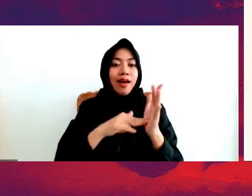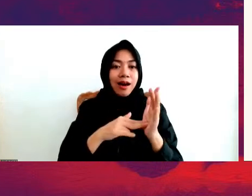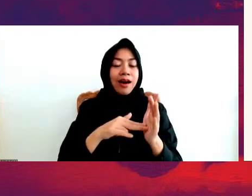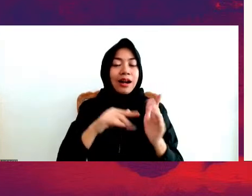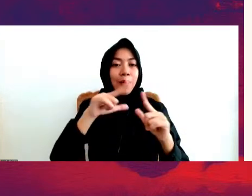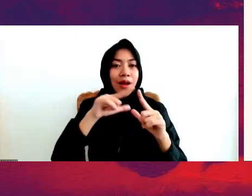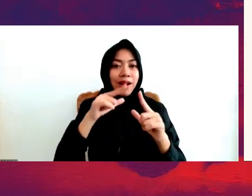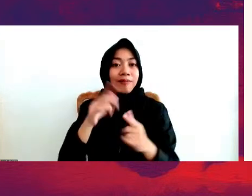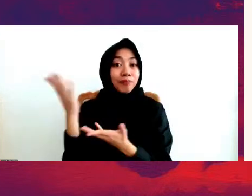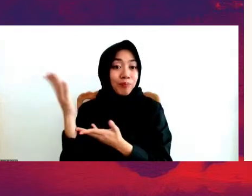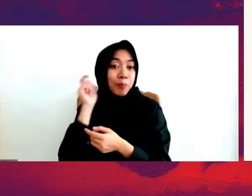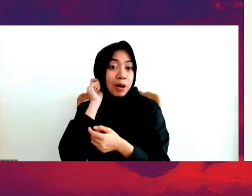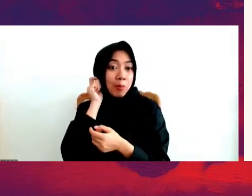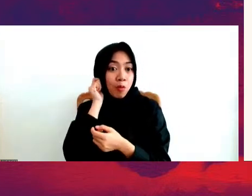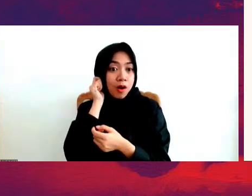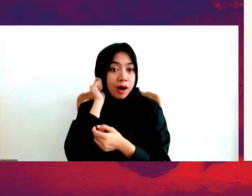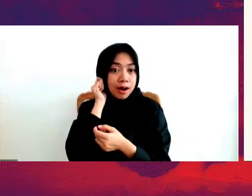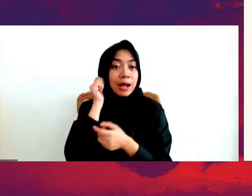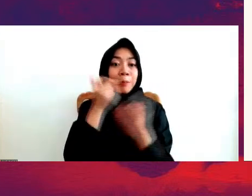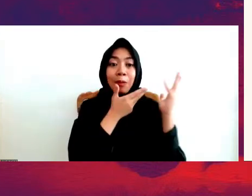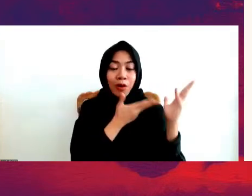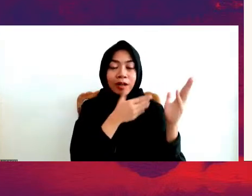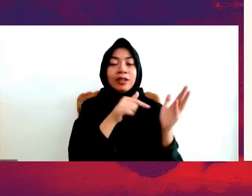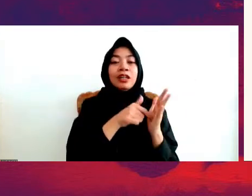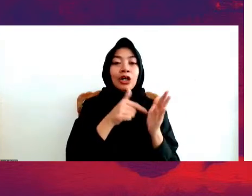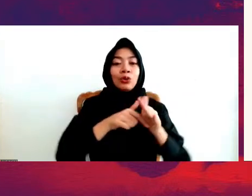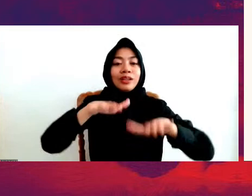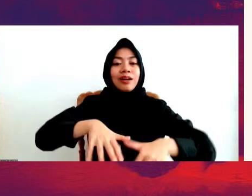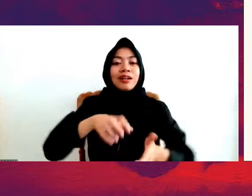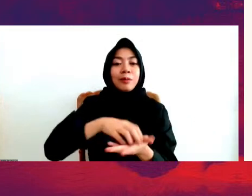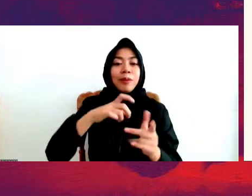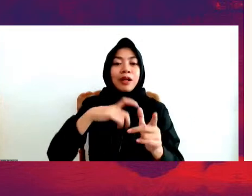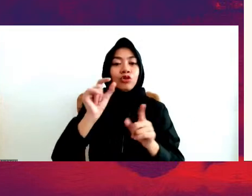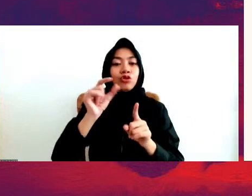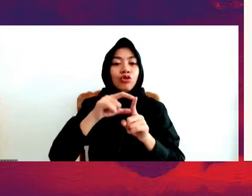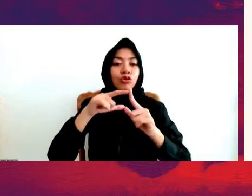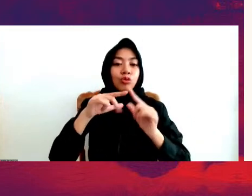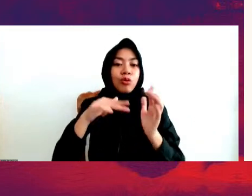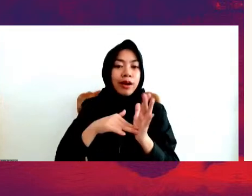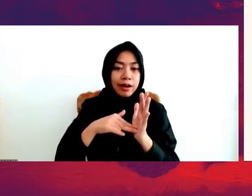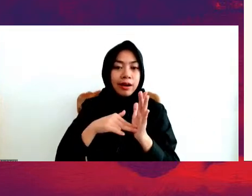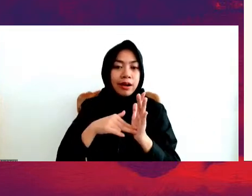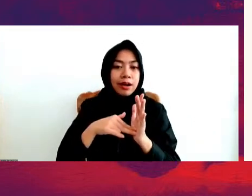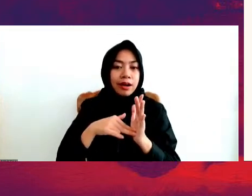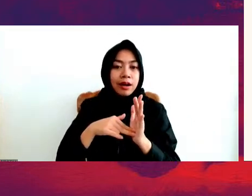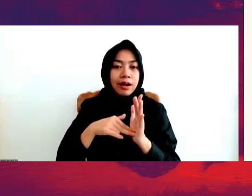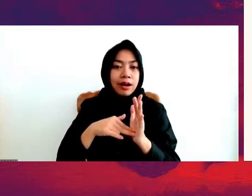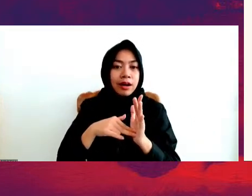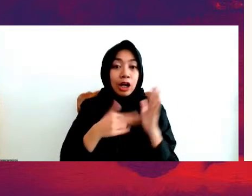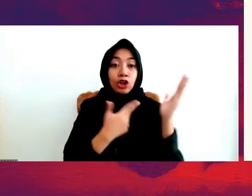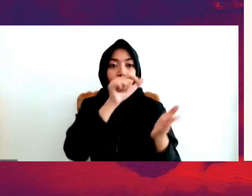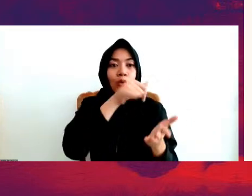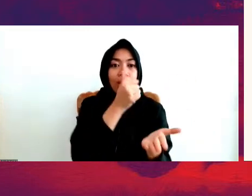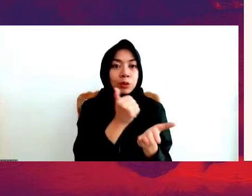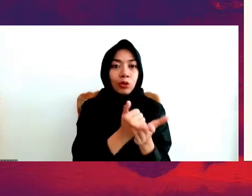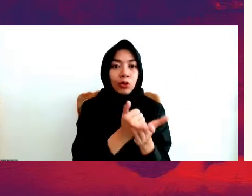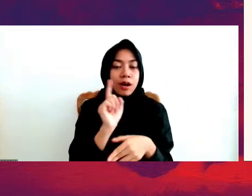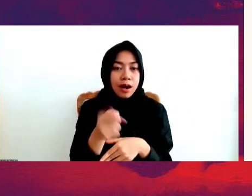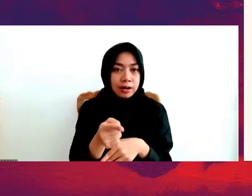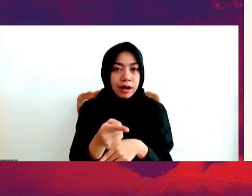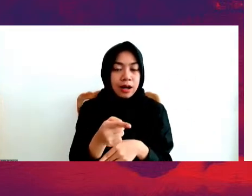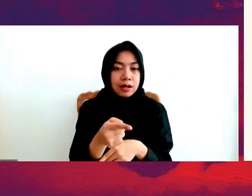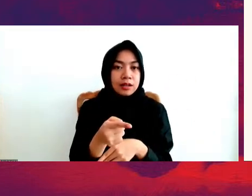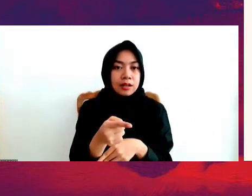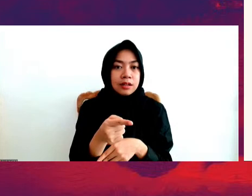South Sudan. Yawala is not her real name, but the person that you're seeing in the screen is real. She lives in a